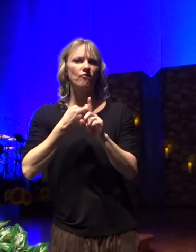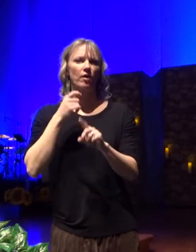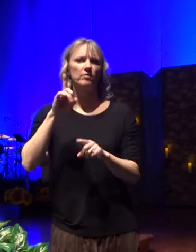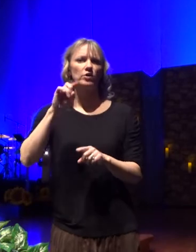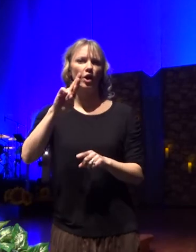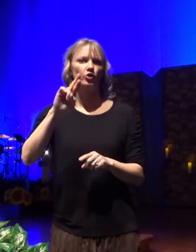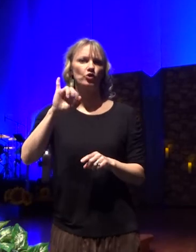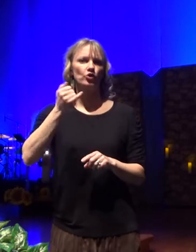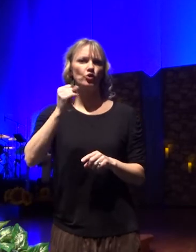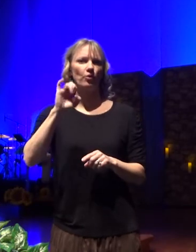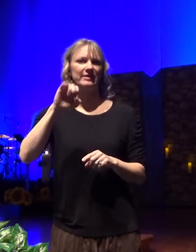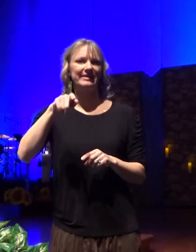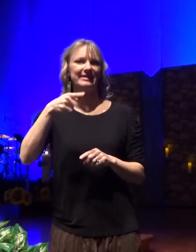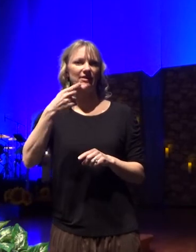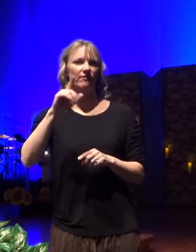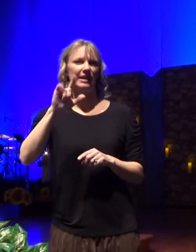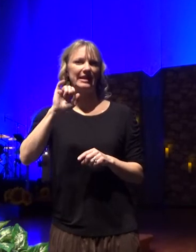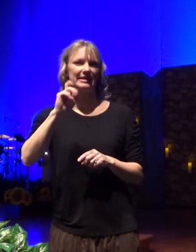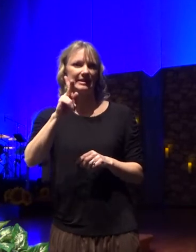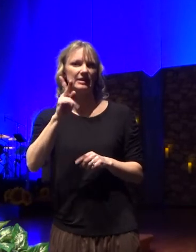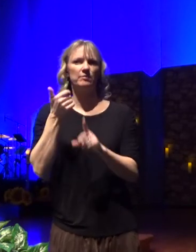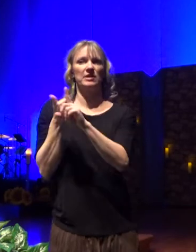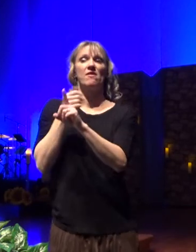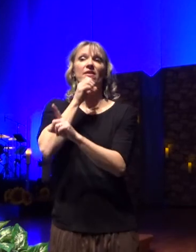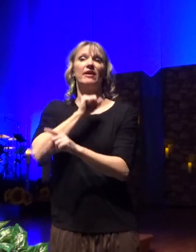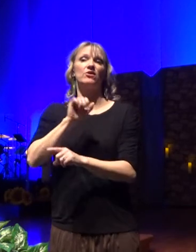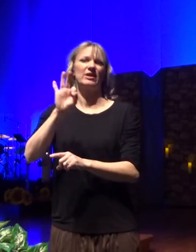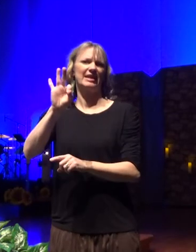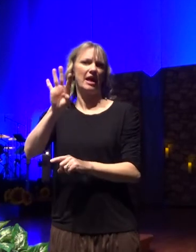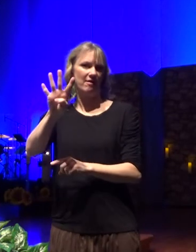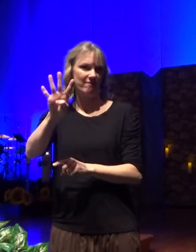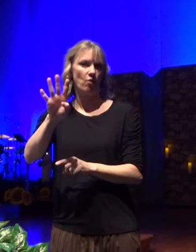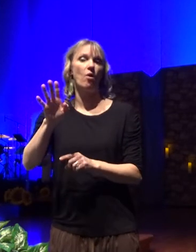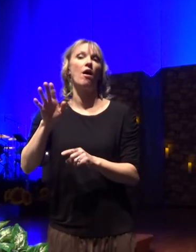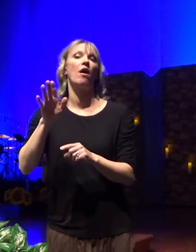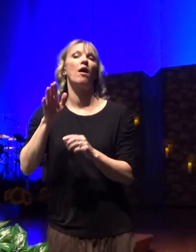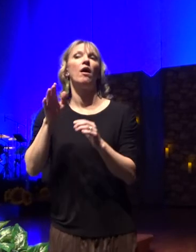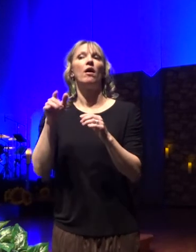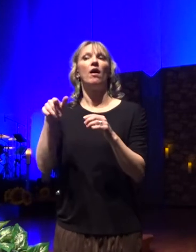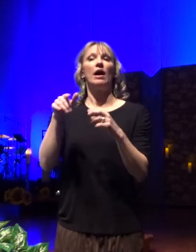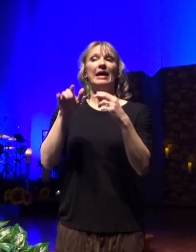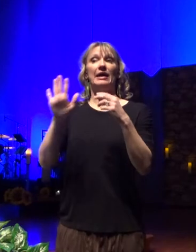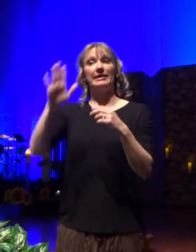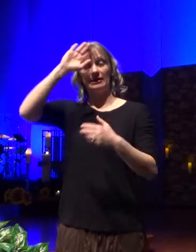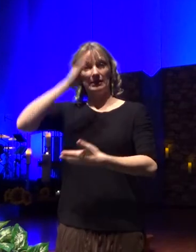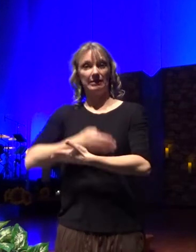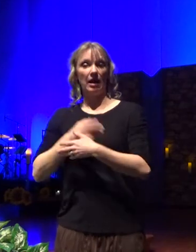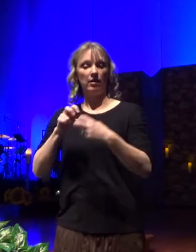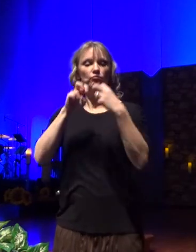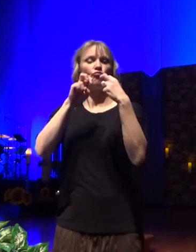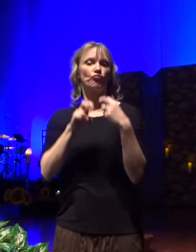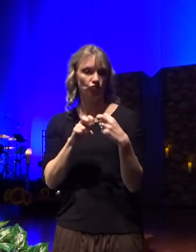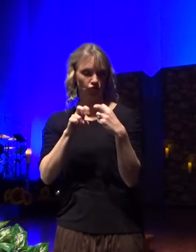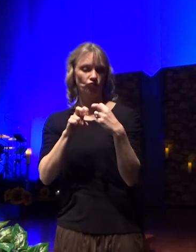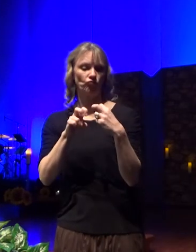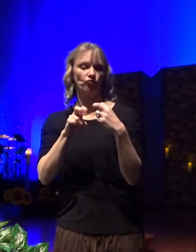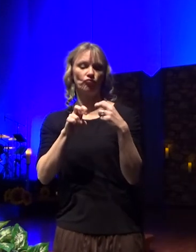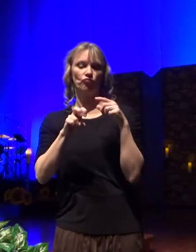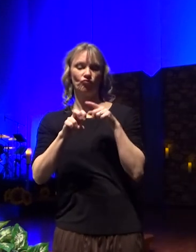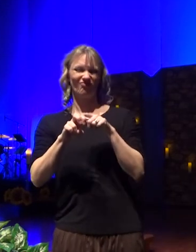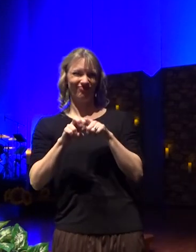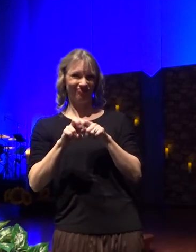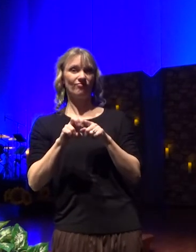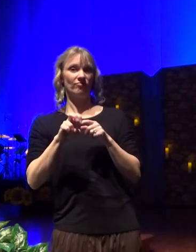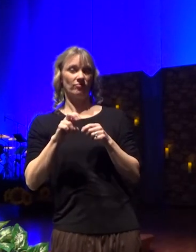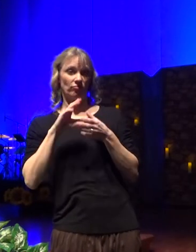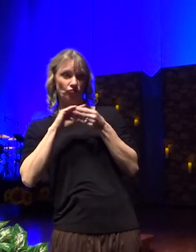Dr. Joseph Lisk. He's 94 years old, and he sat down his son, and he told his son a story from when